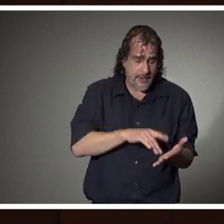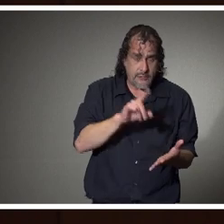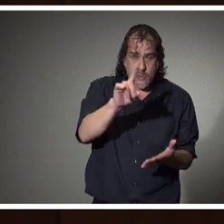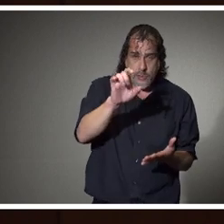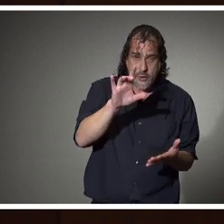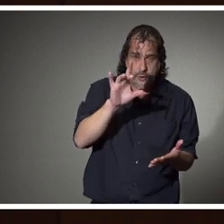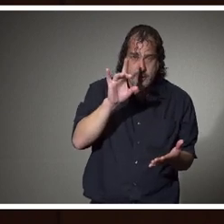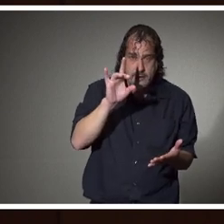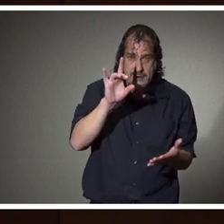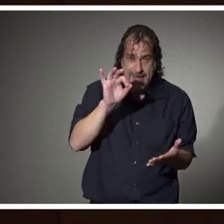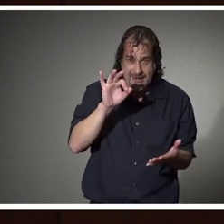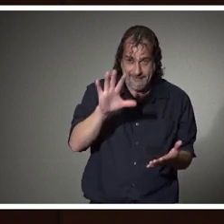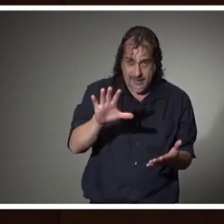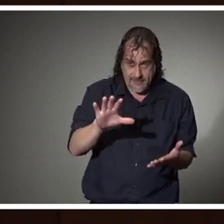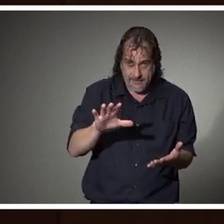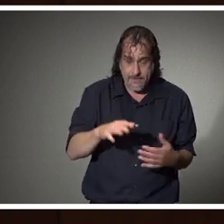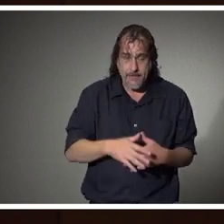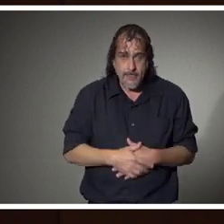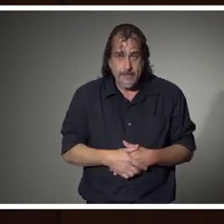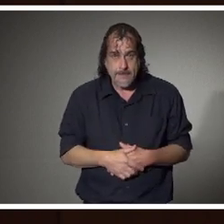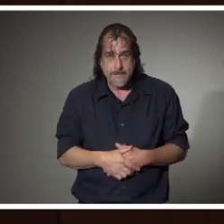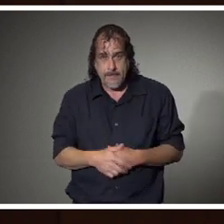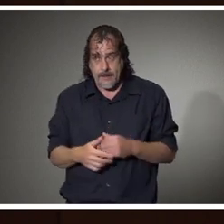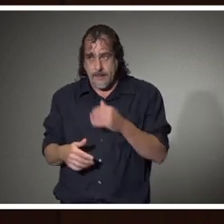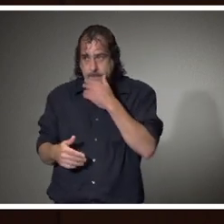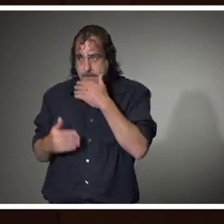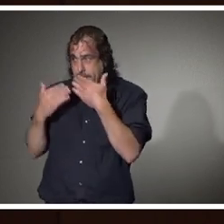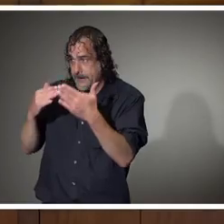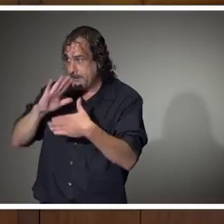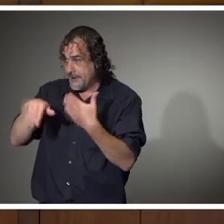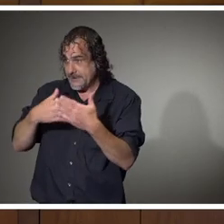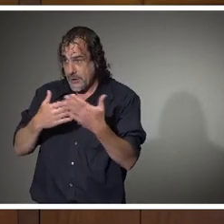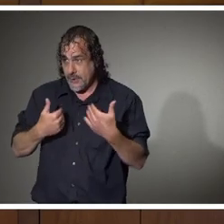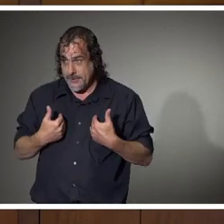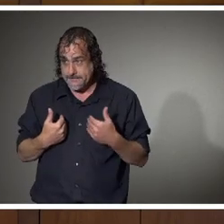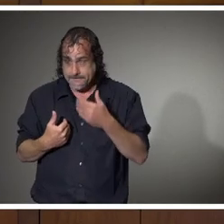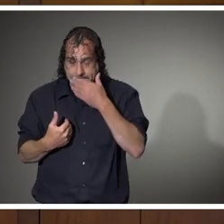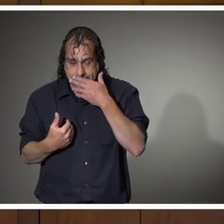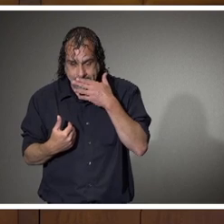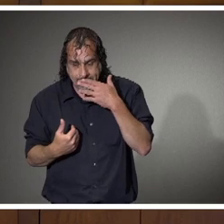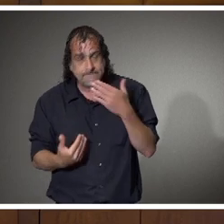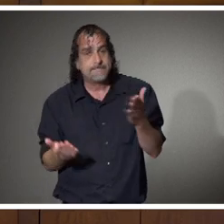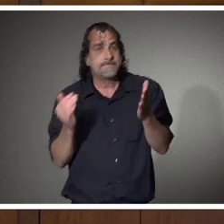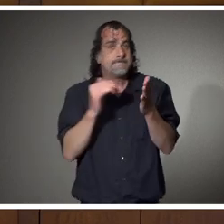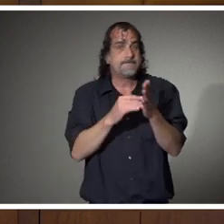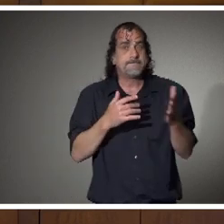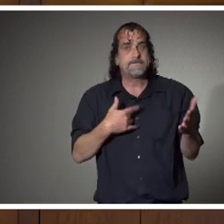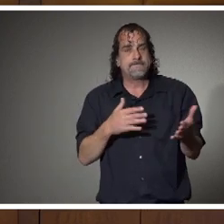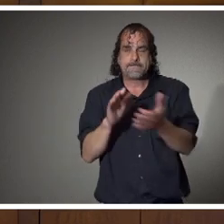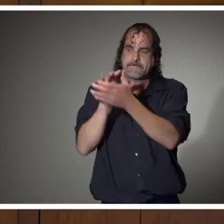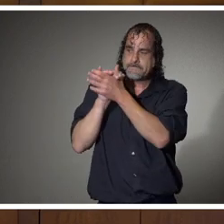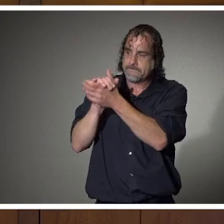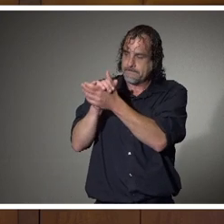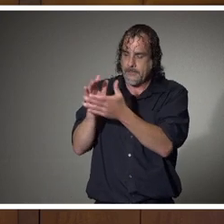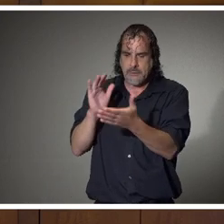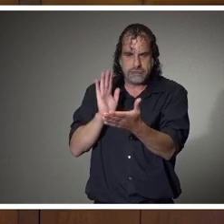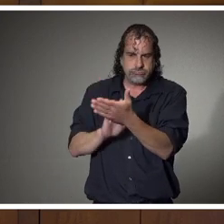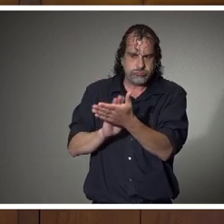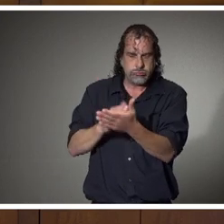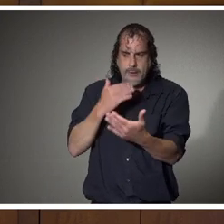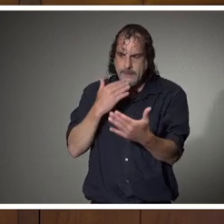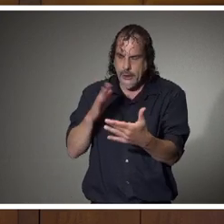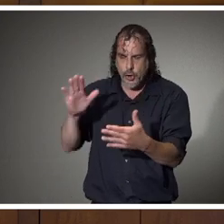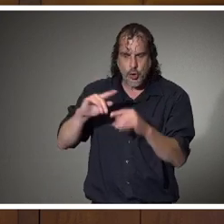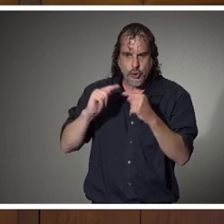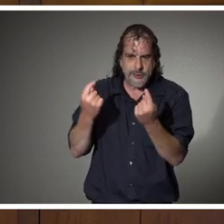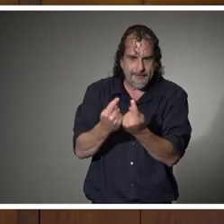1,195, or 18% of the case burden. Thank you, Governor. That's all I have. Thank you, Dr. Dobson. Again, I want to congratulate you and commend you and your team.